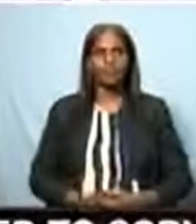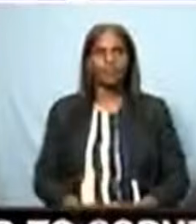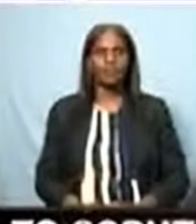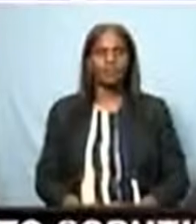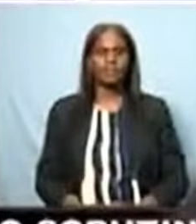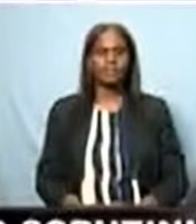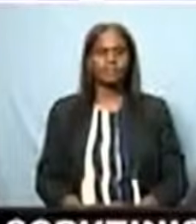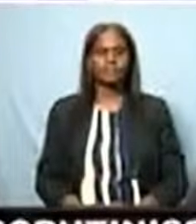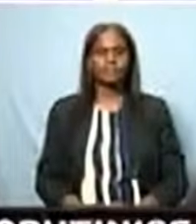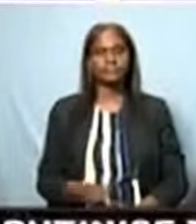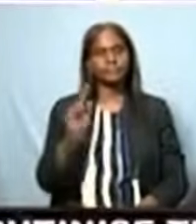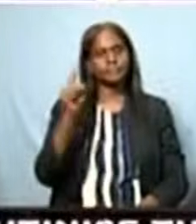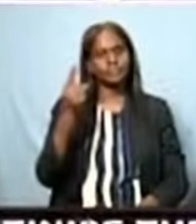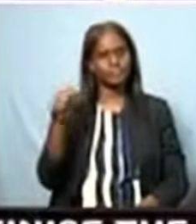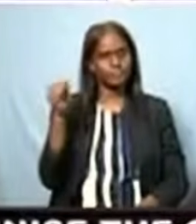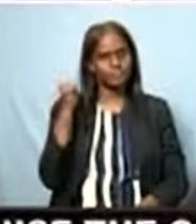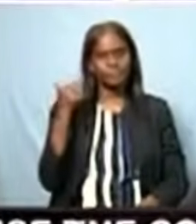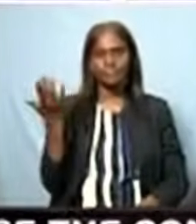to number 1.